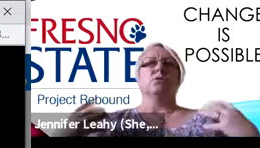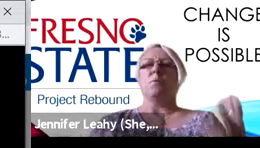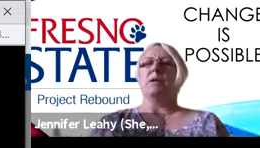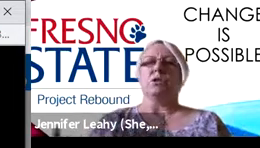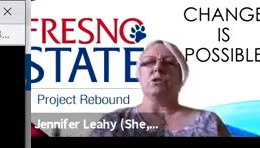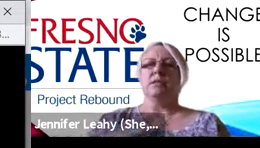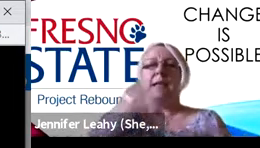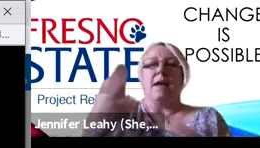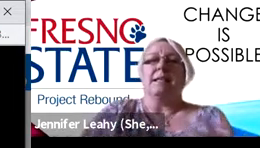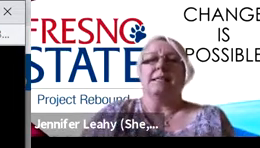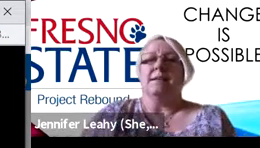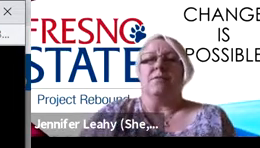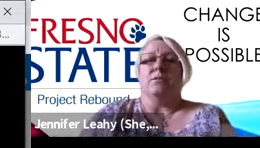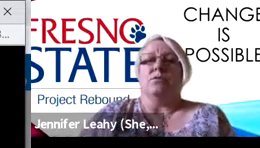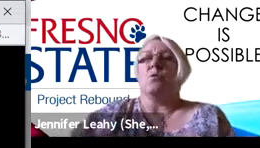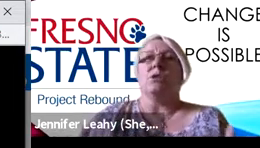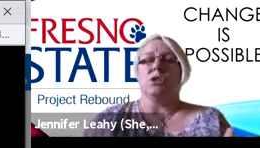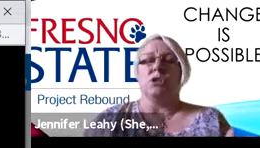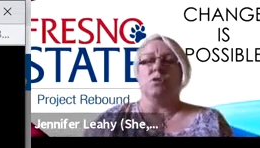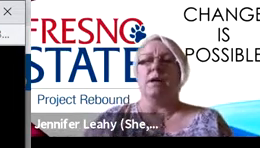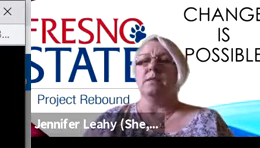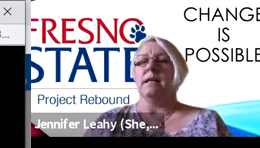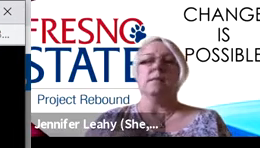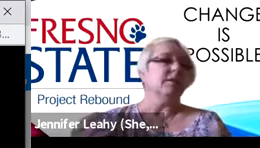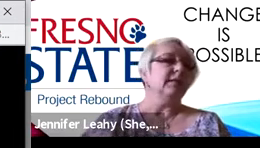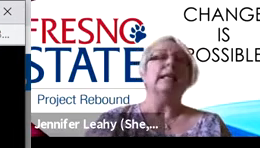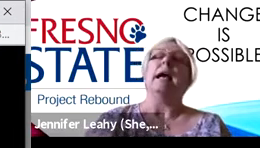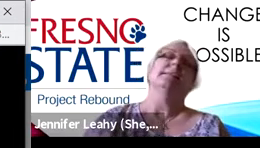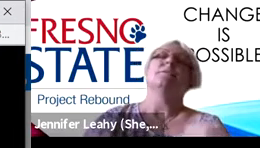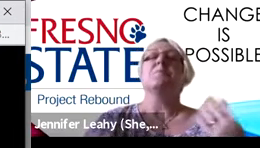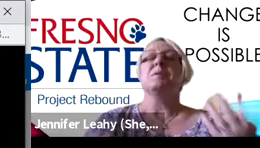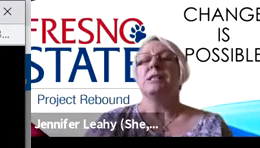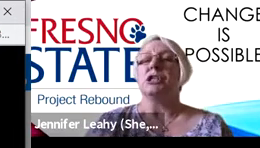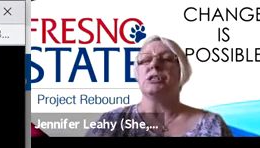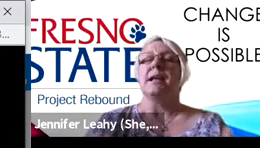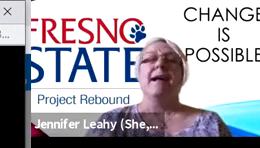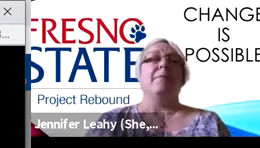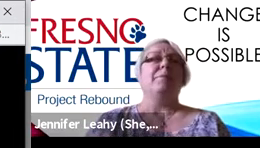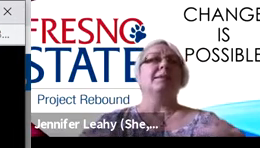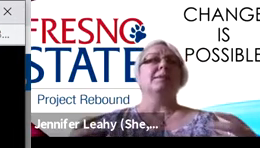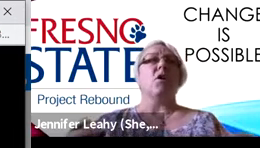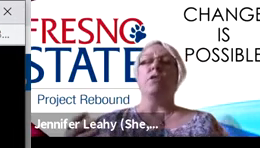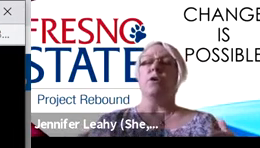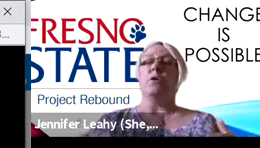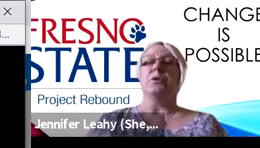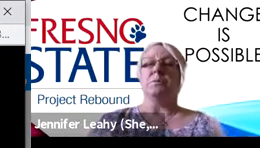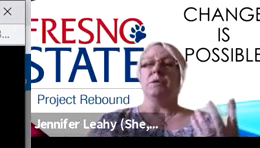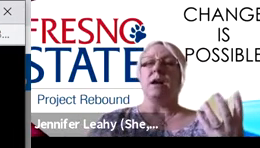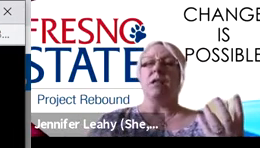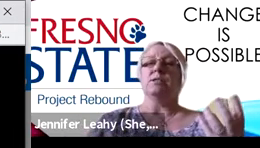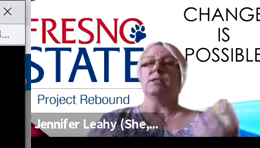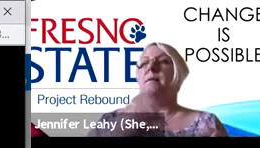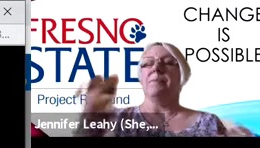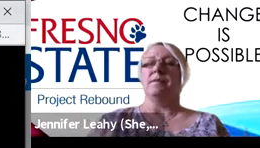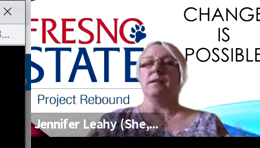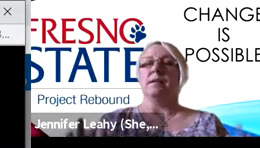Because there's so much, everything's different, and there's so much to do, and different deadlines and different procedures. And although the community